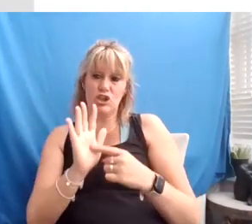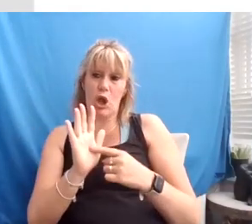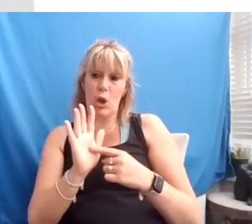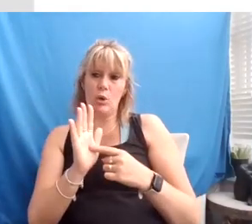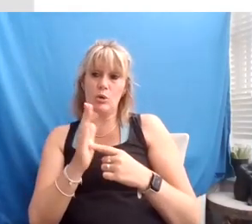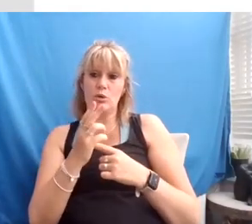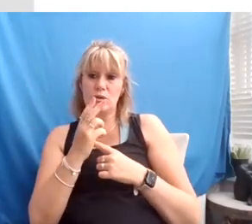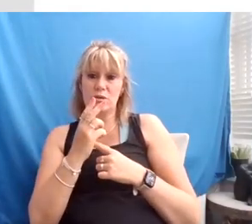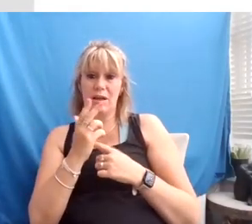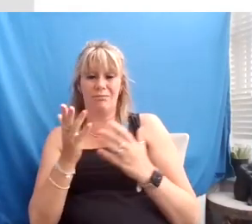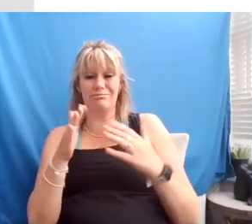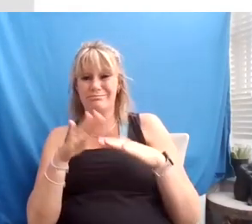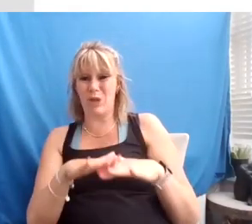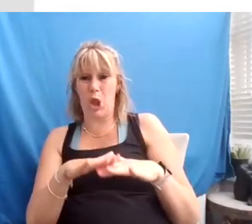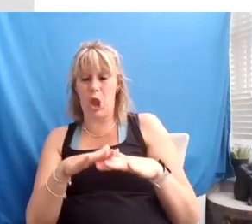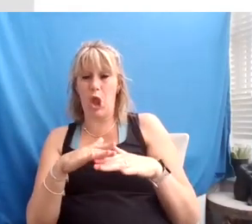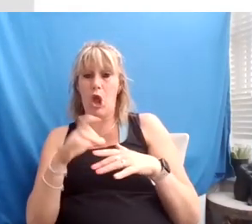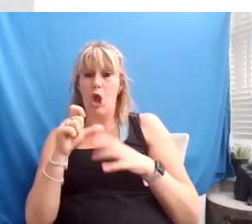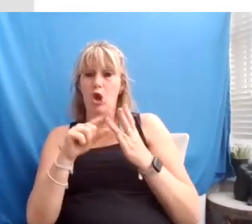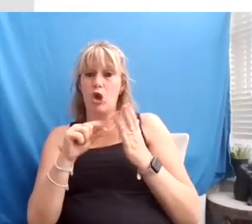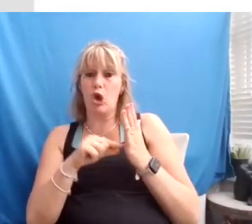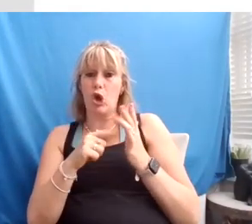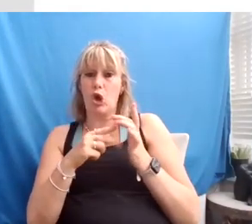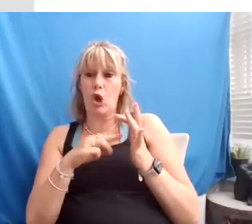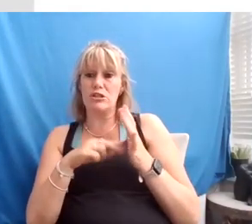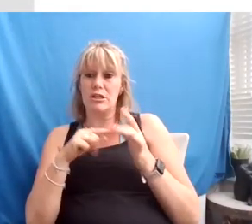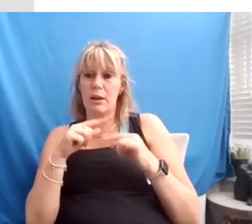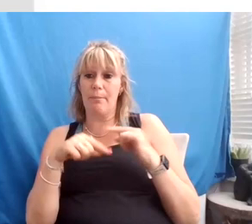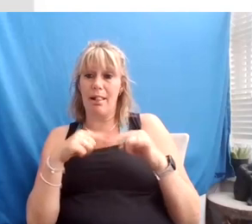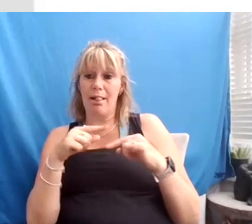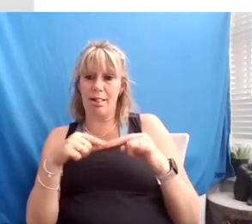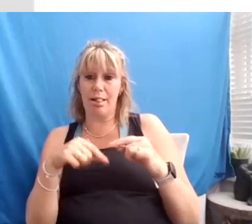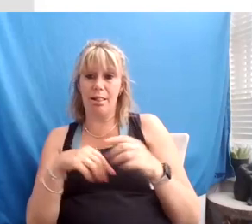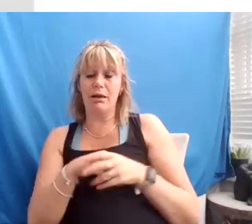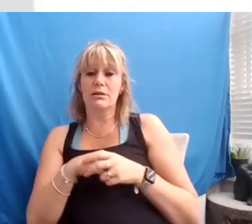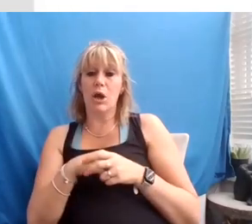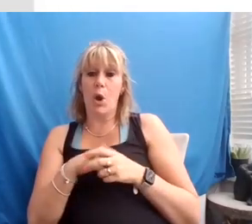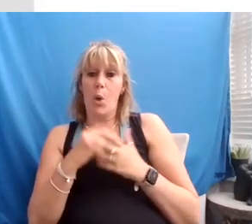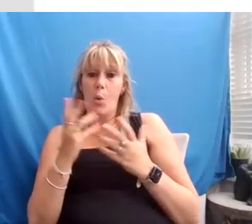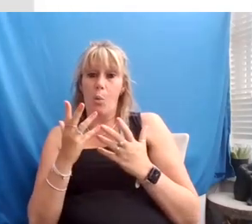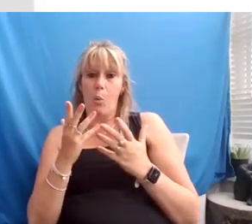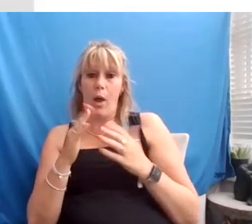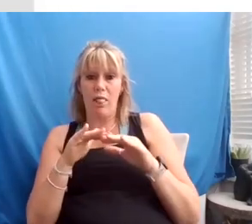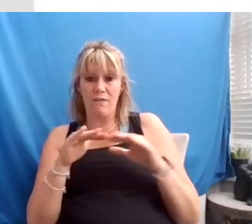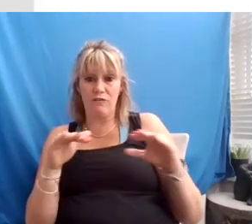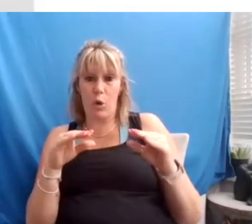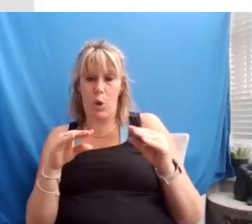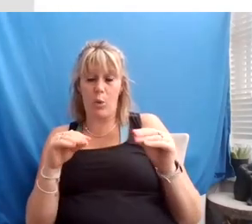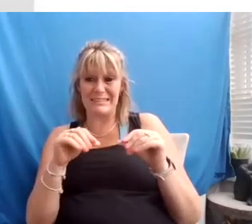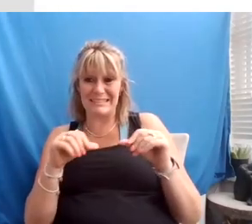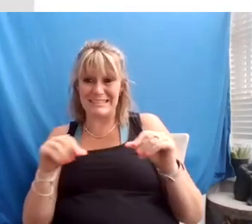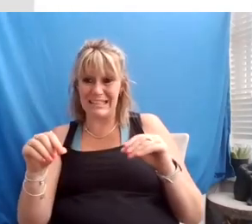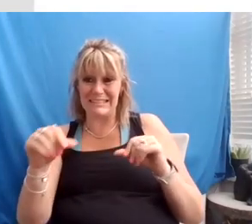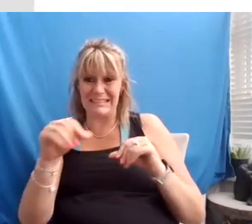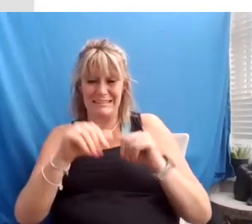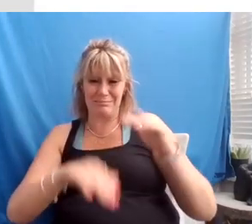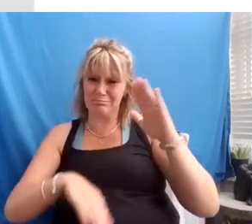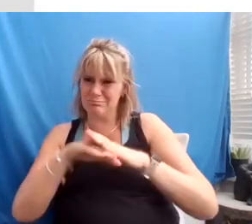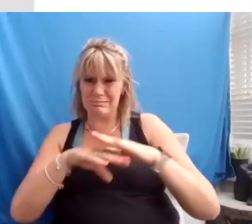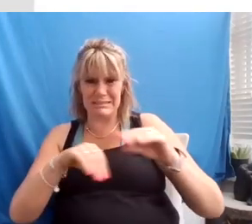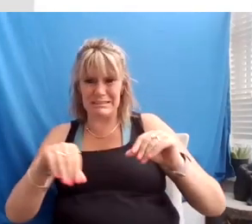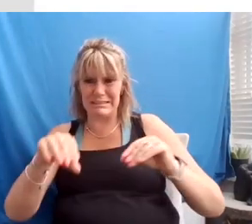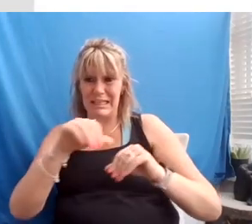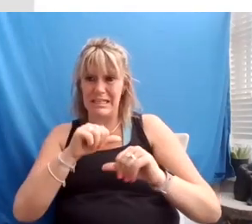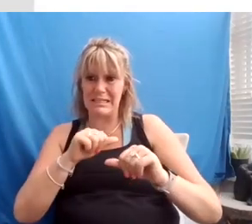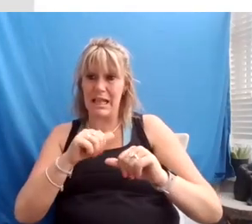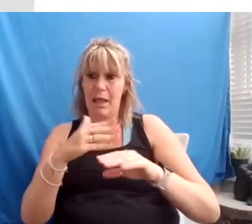the floor is covered with dust. And at the time I was interviewing